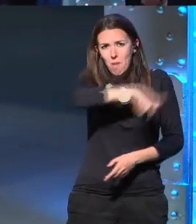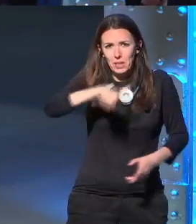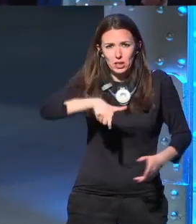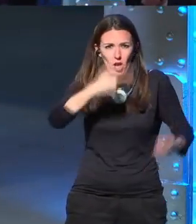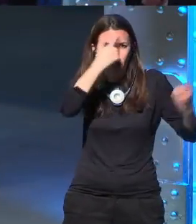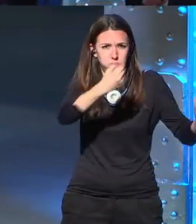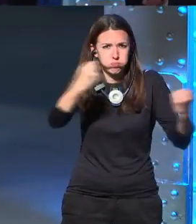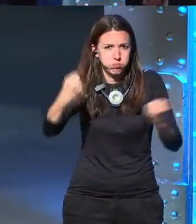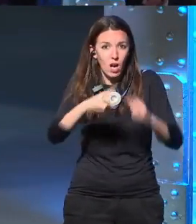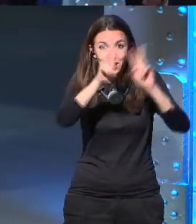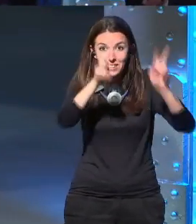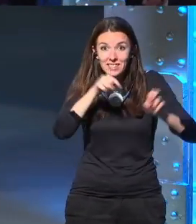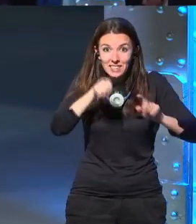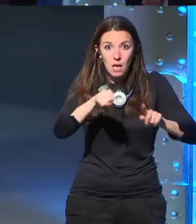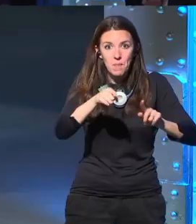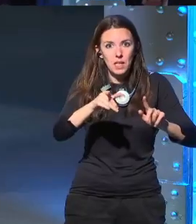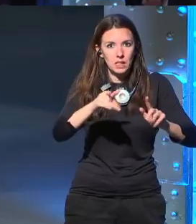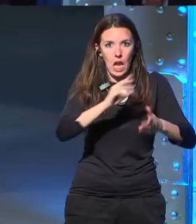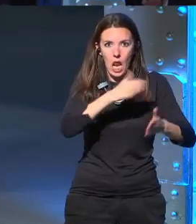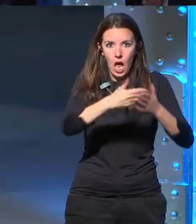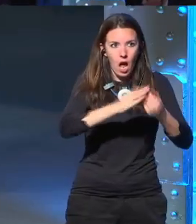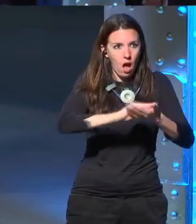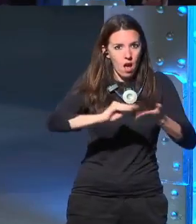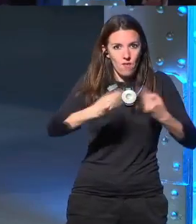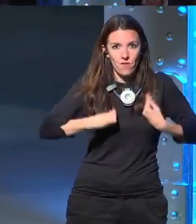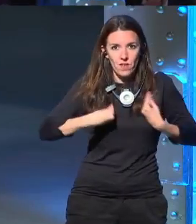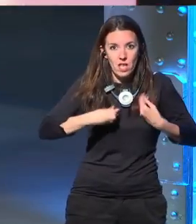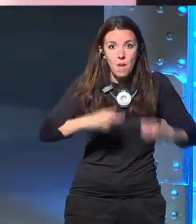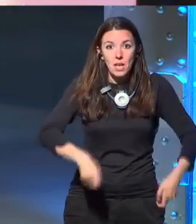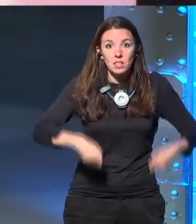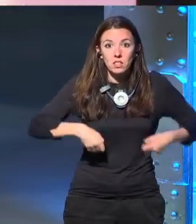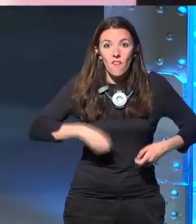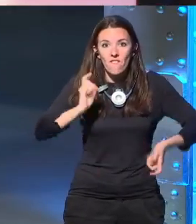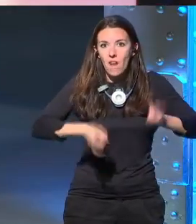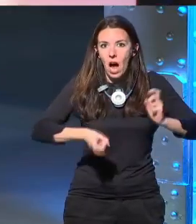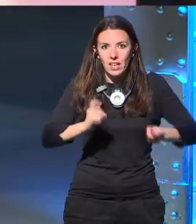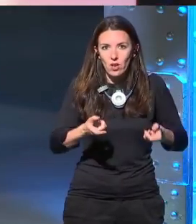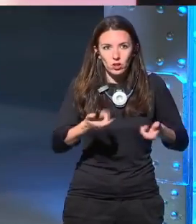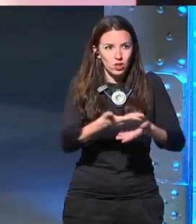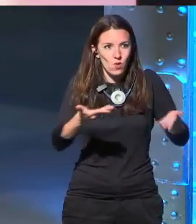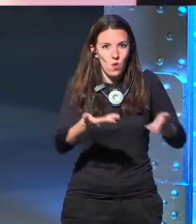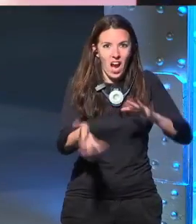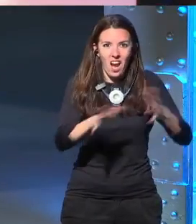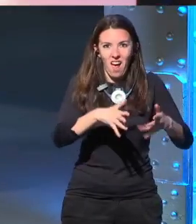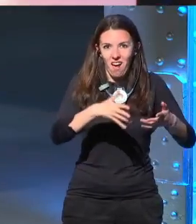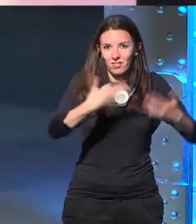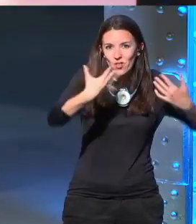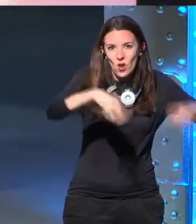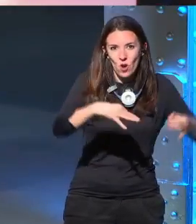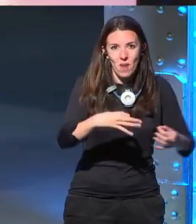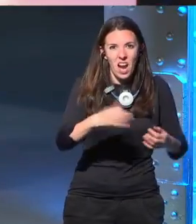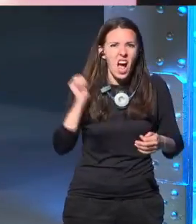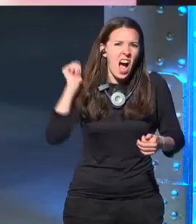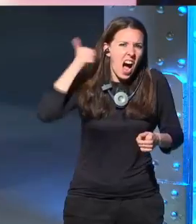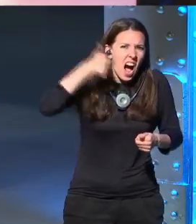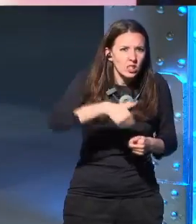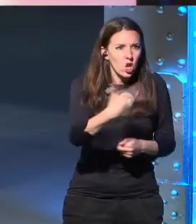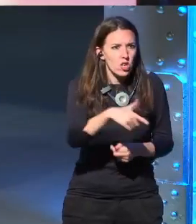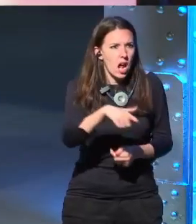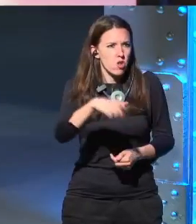shown how brilliant these people were. And I mean, they're like, if they were wearing jeans. I mean,